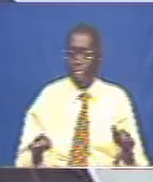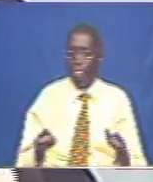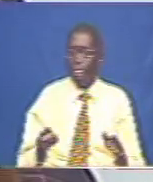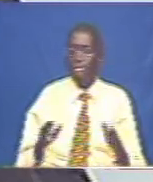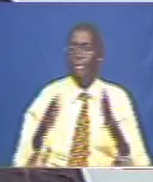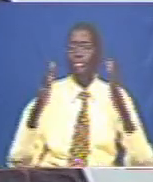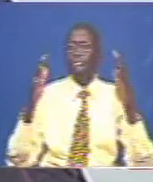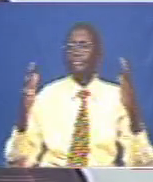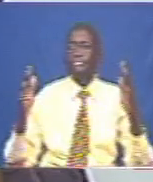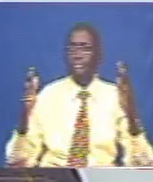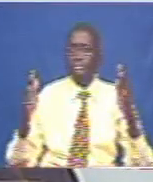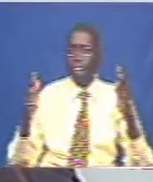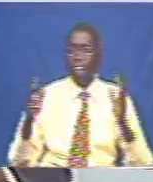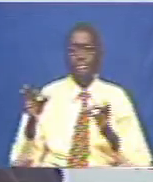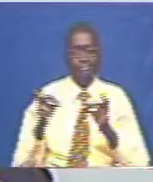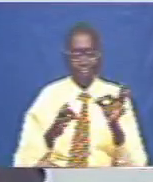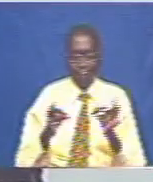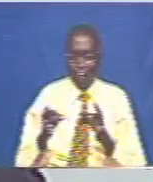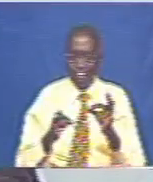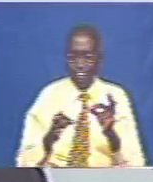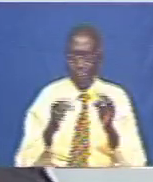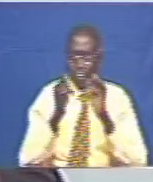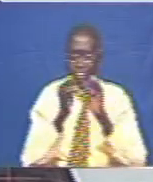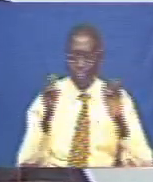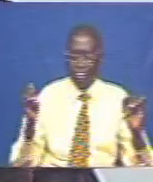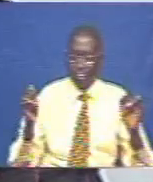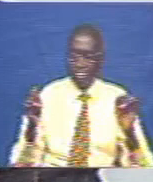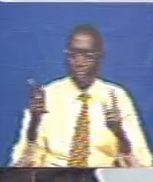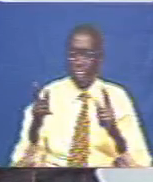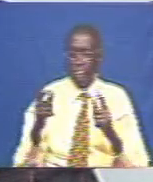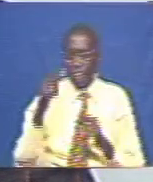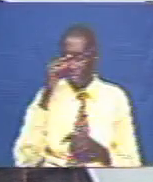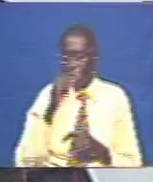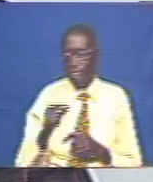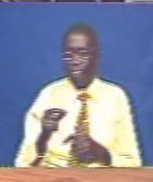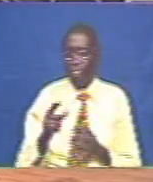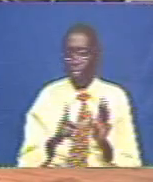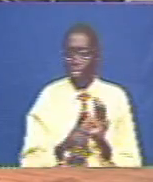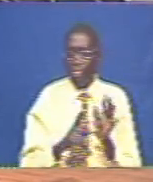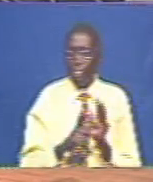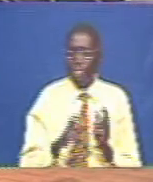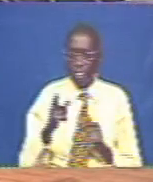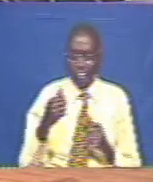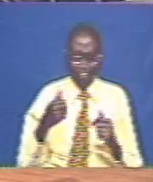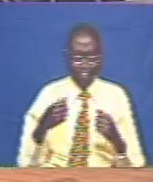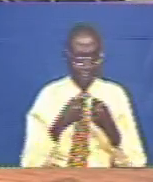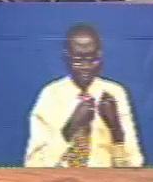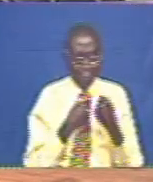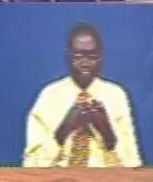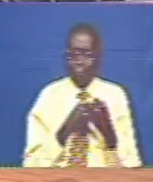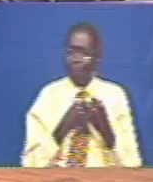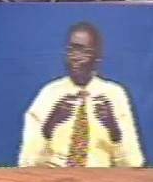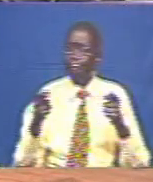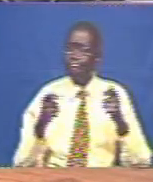The macro is what I'm trying to explain, the identity and the policy and legislation. Do you think we have challenges, you know, of